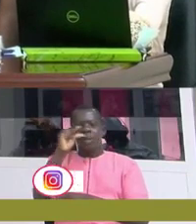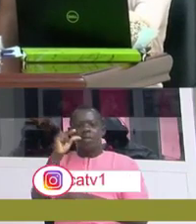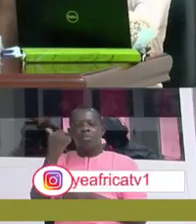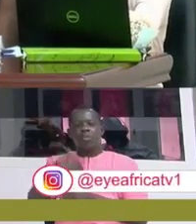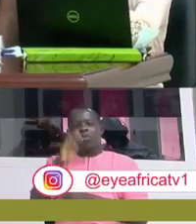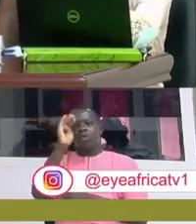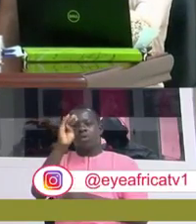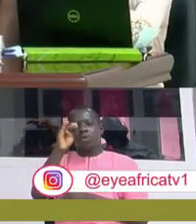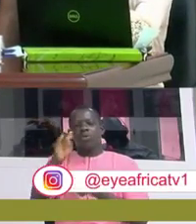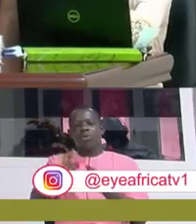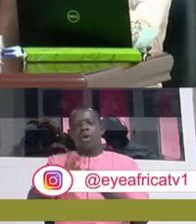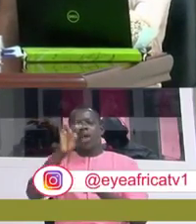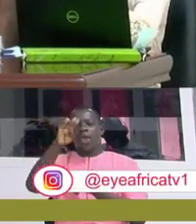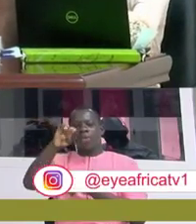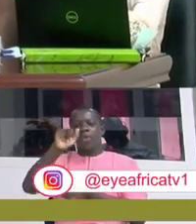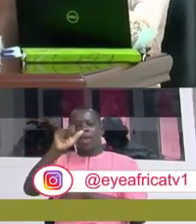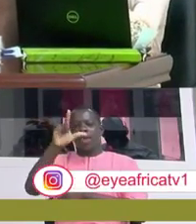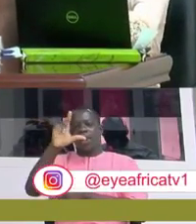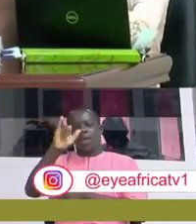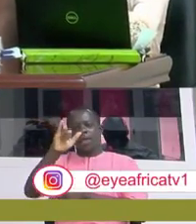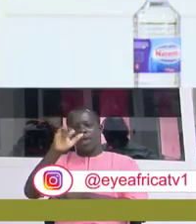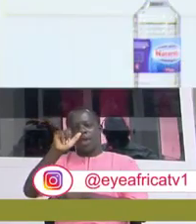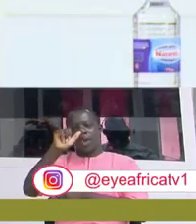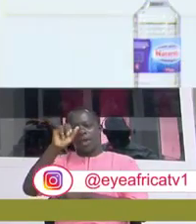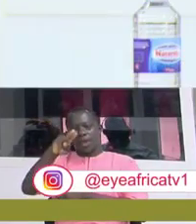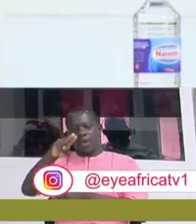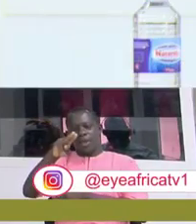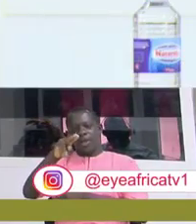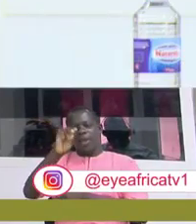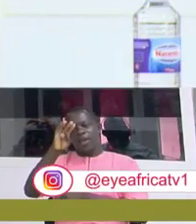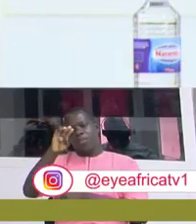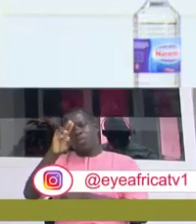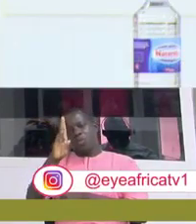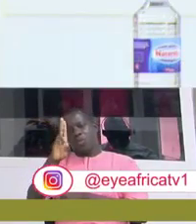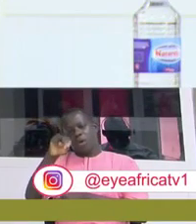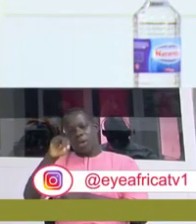Mungo. I can't do.